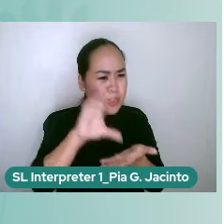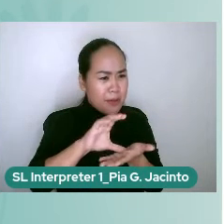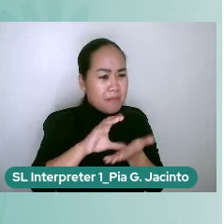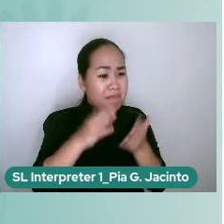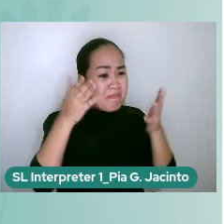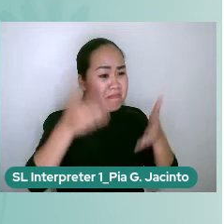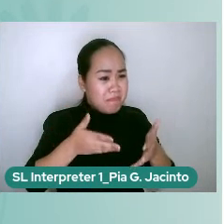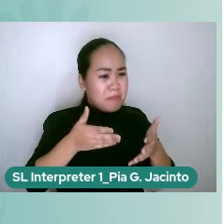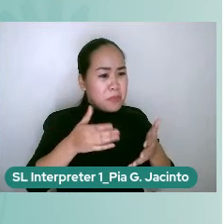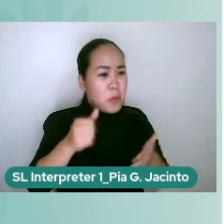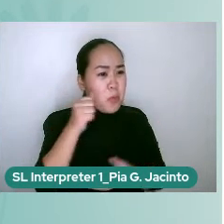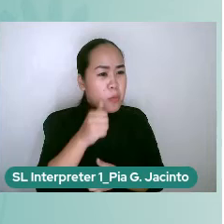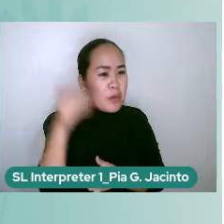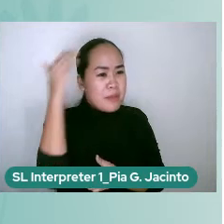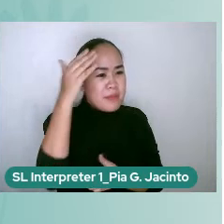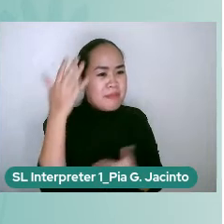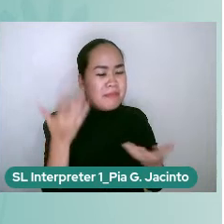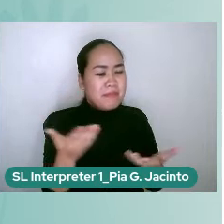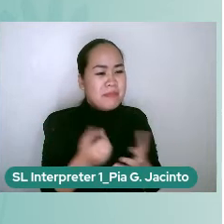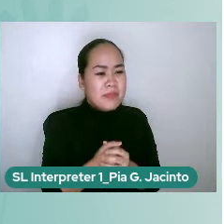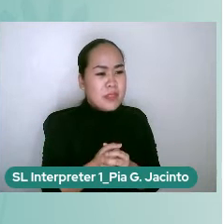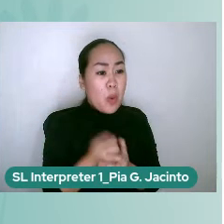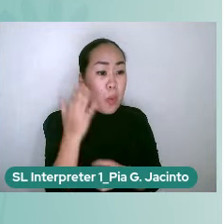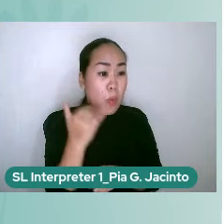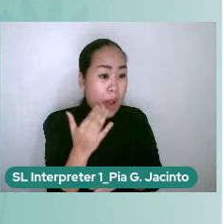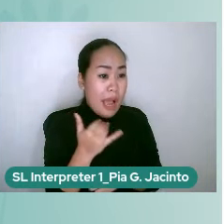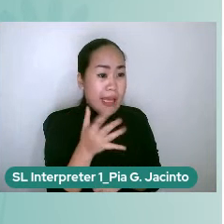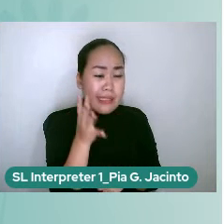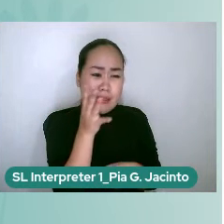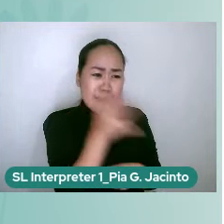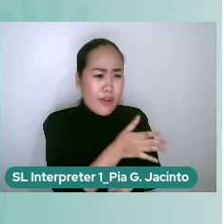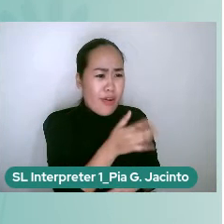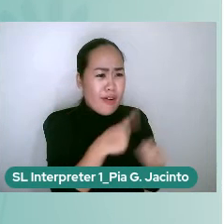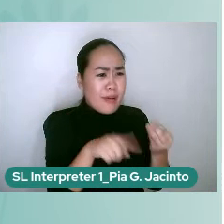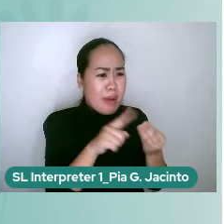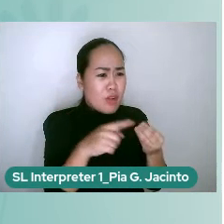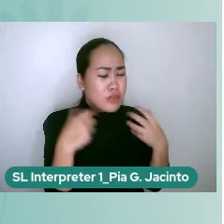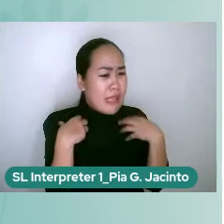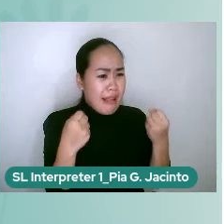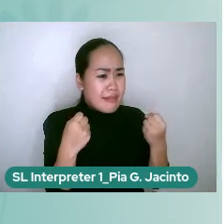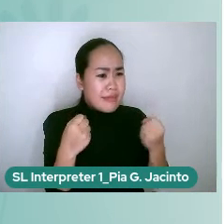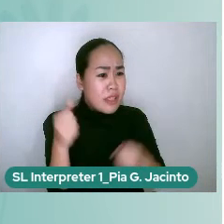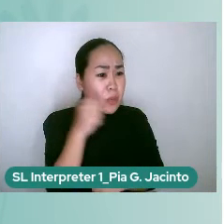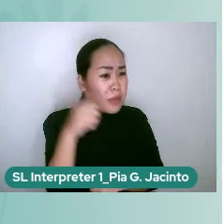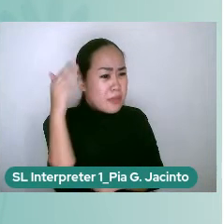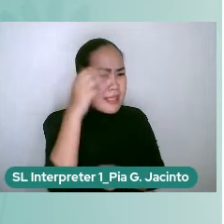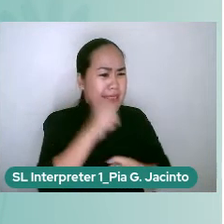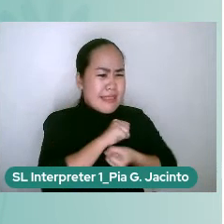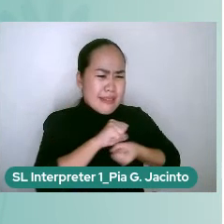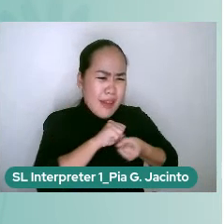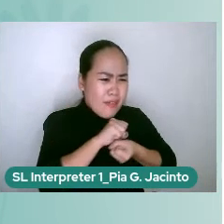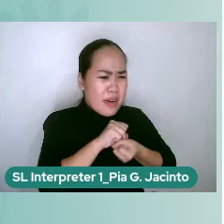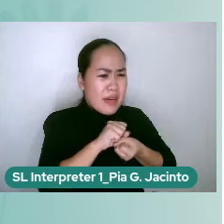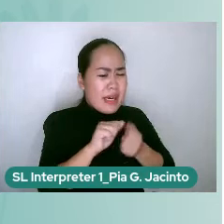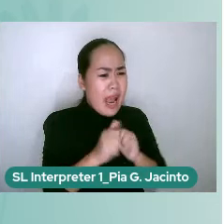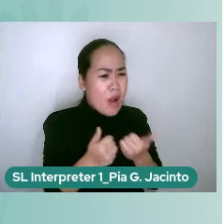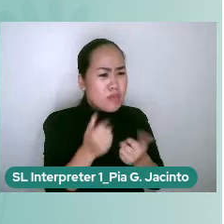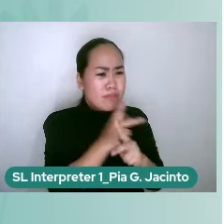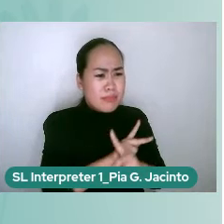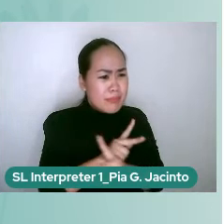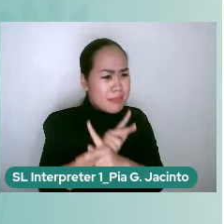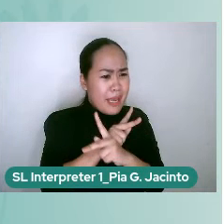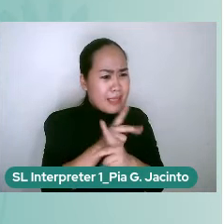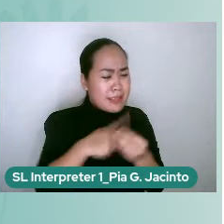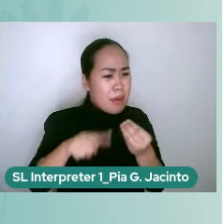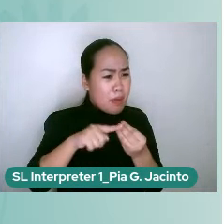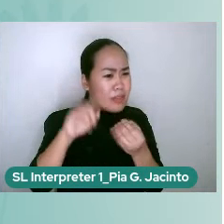families. Because when we ignore health, when women suffer diseases that are preventable like cervical cancer, that